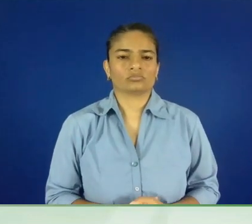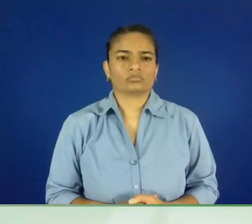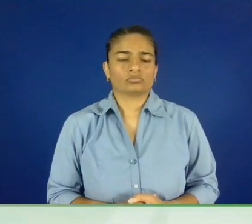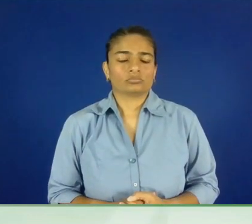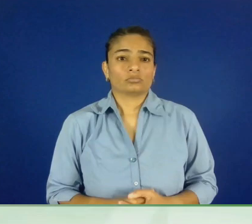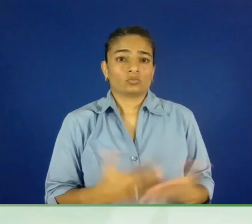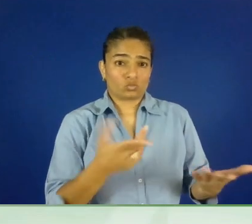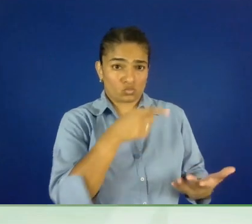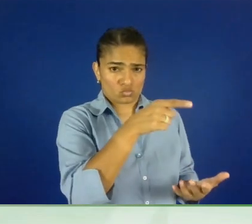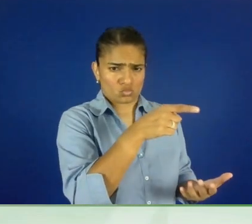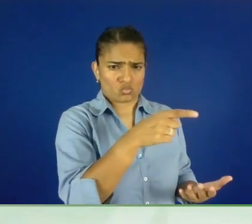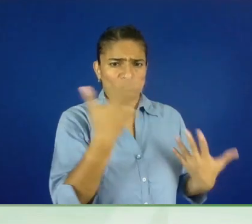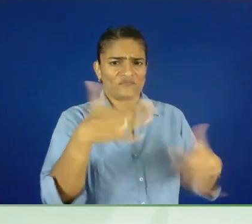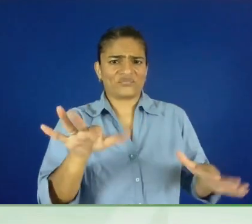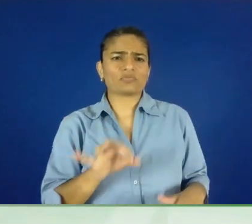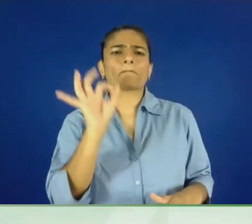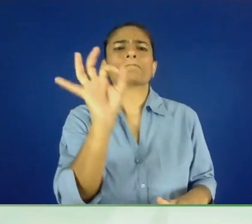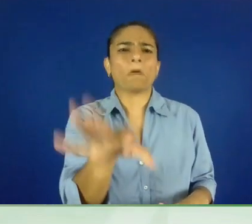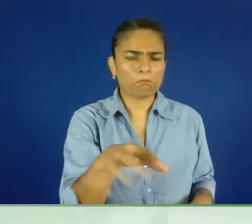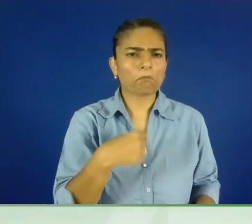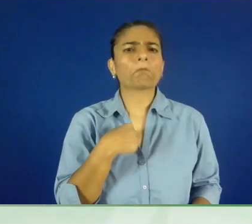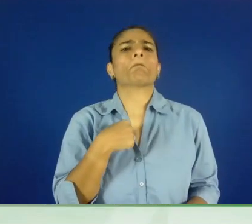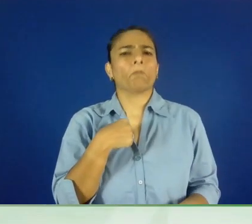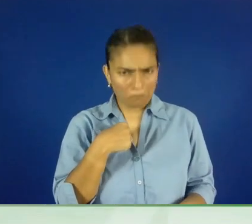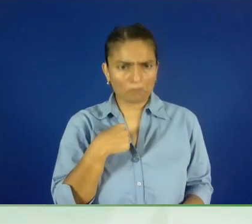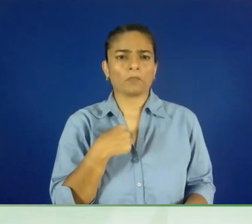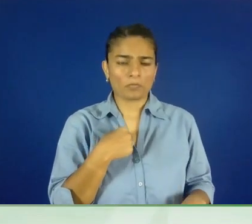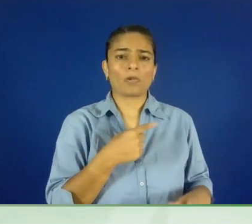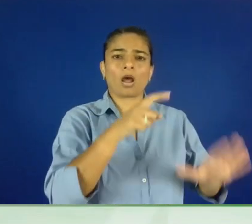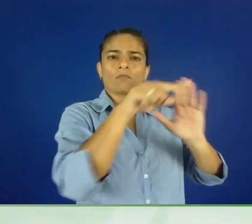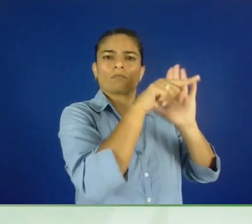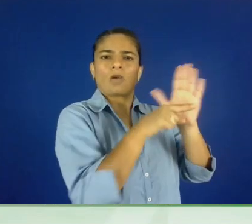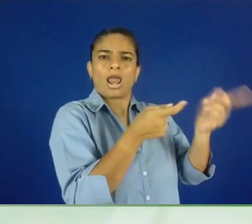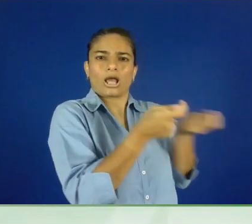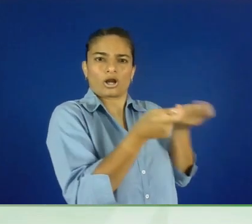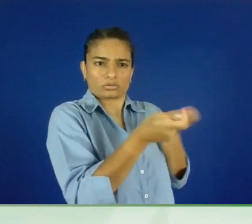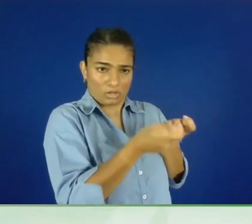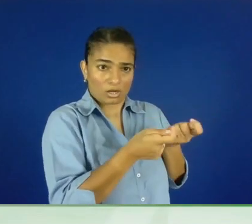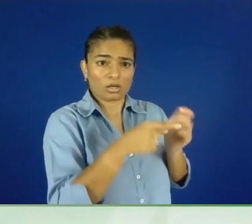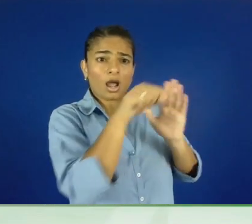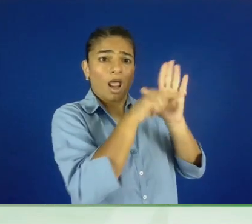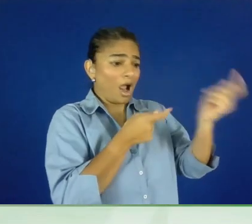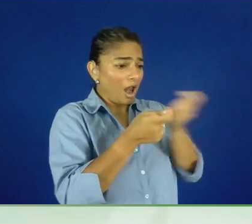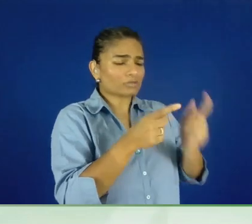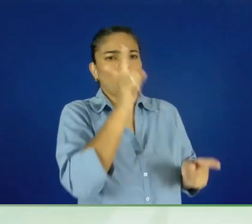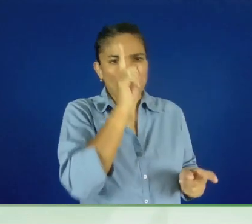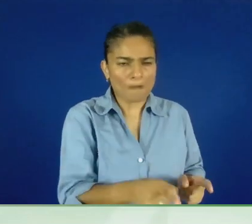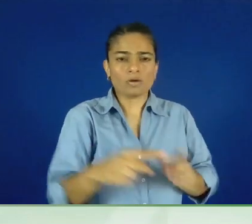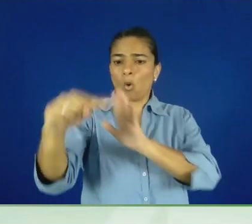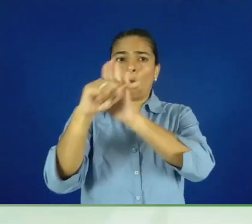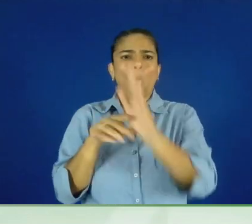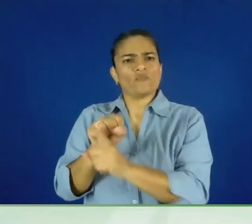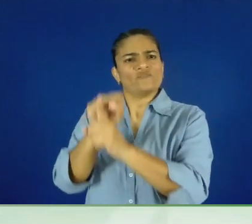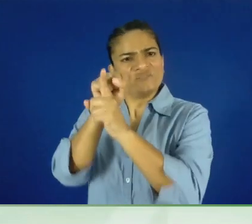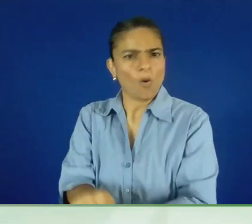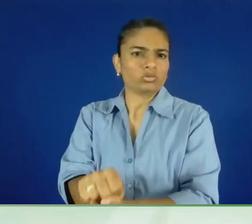to enforce the laws. You take a look at a lot of the accessibility laws and disability laws in the US, and until enforcement started happening, people